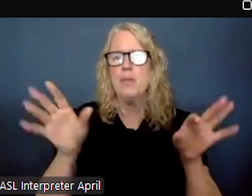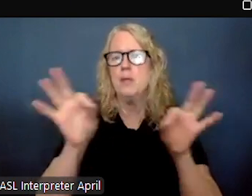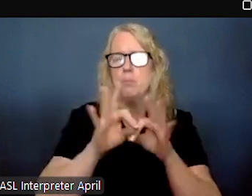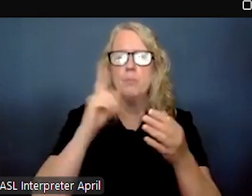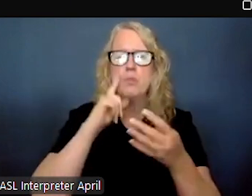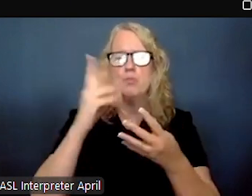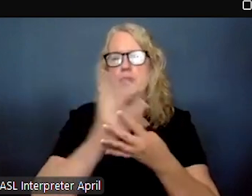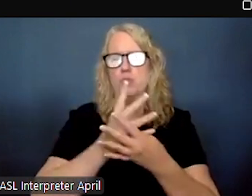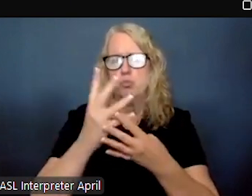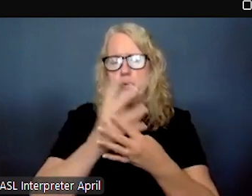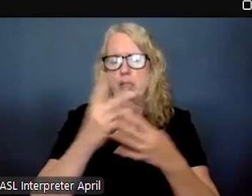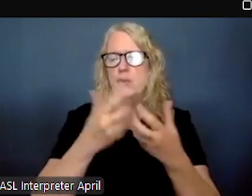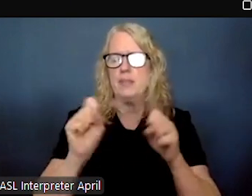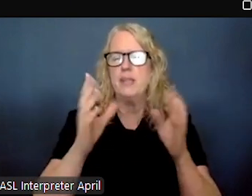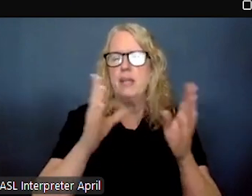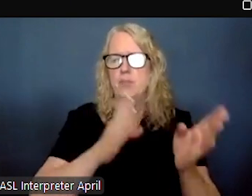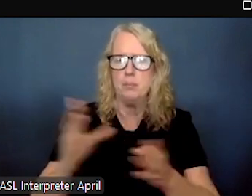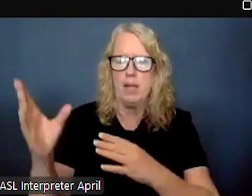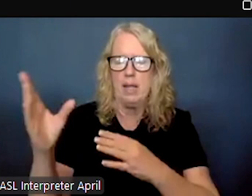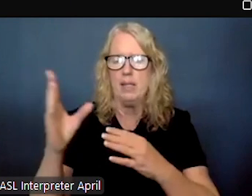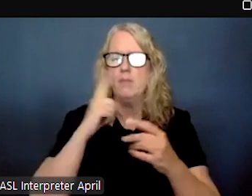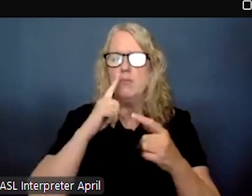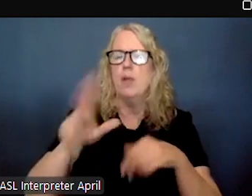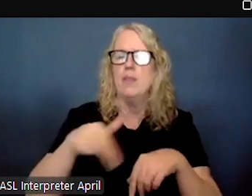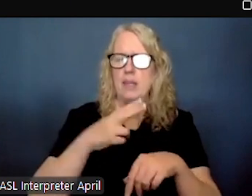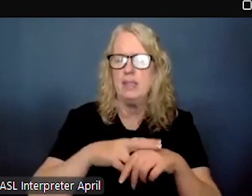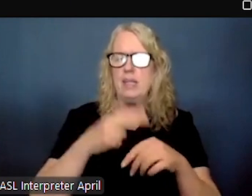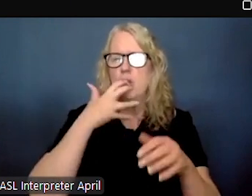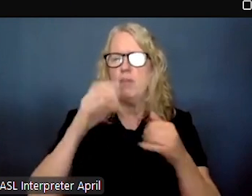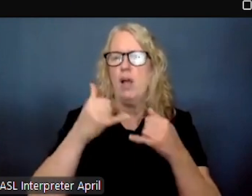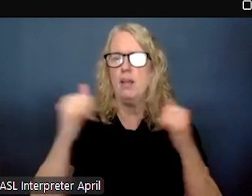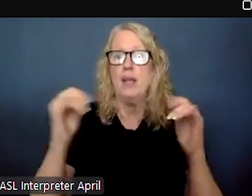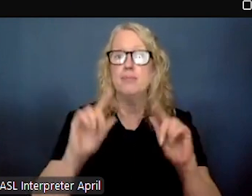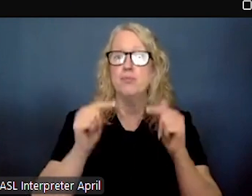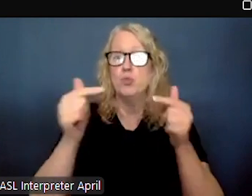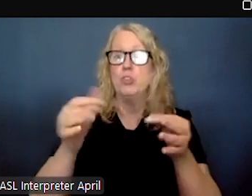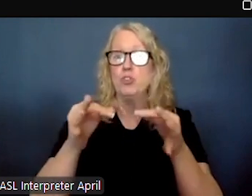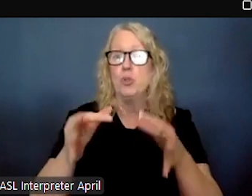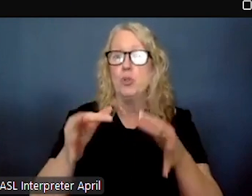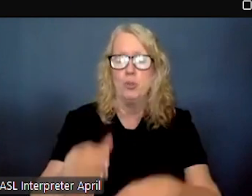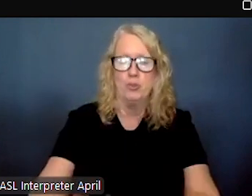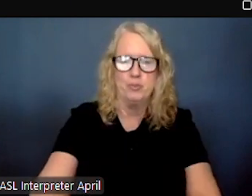screening, safety planning, the existence of a national hotline,